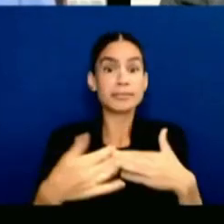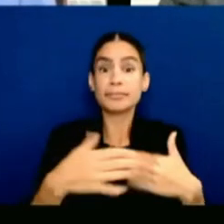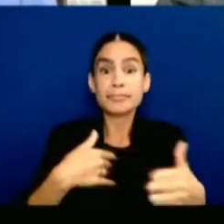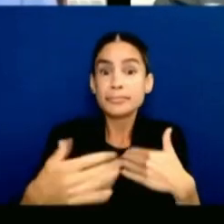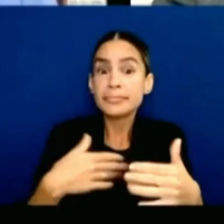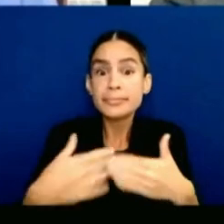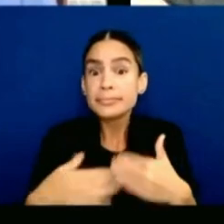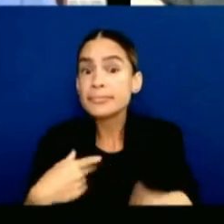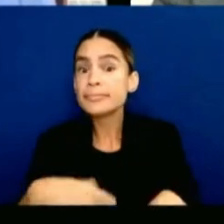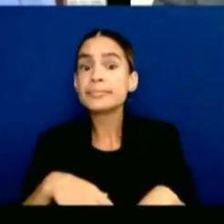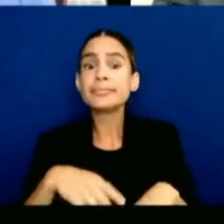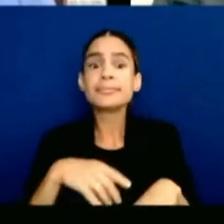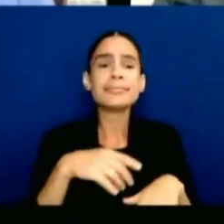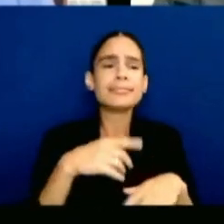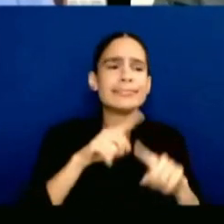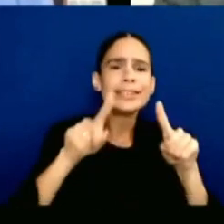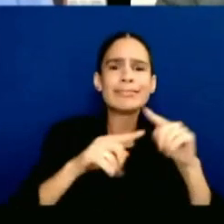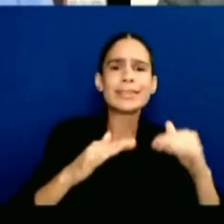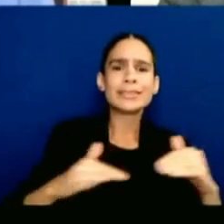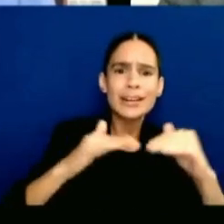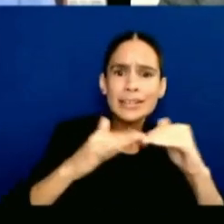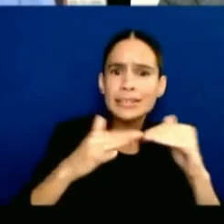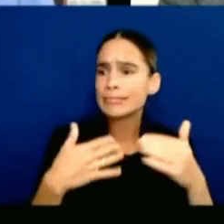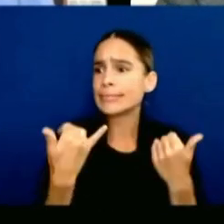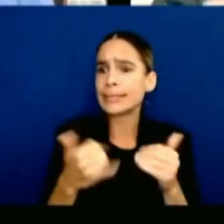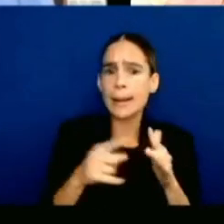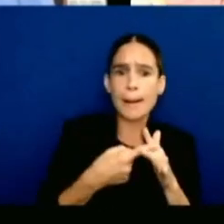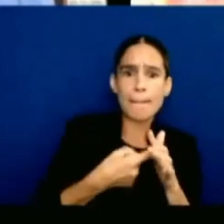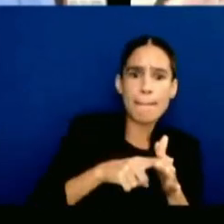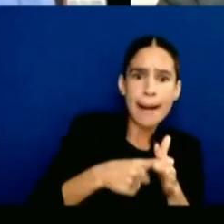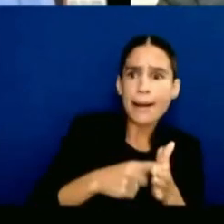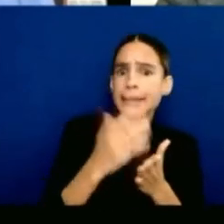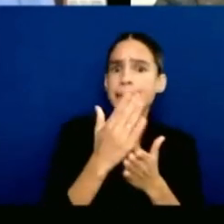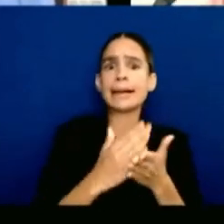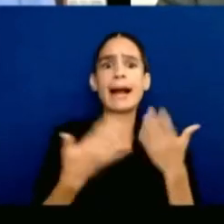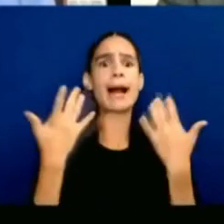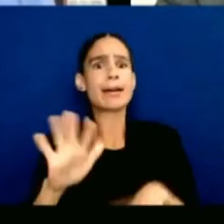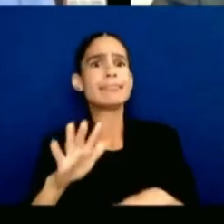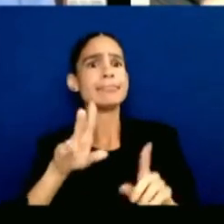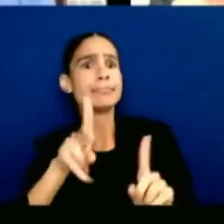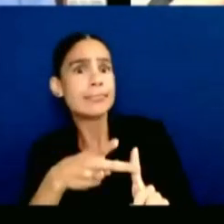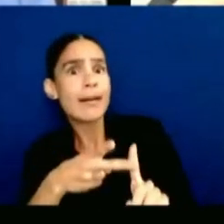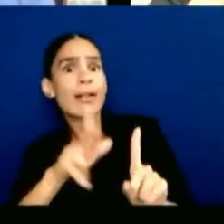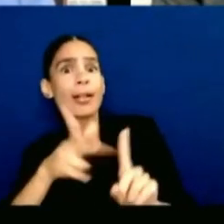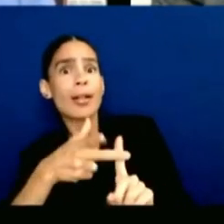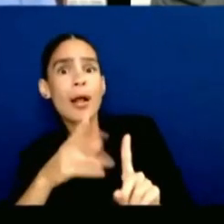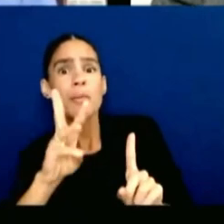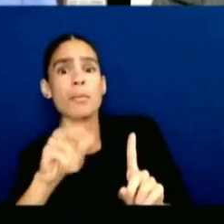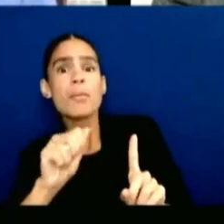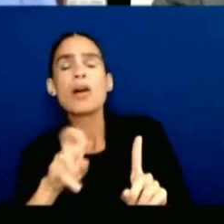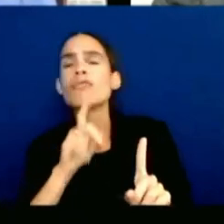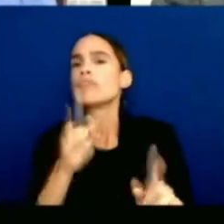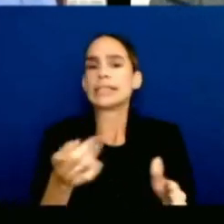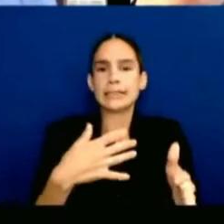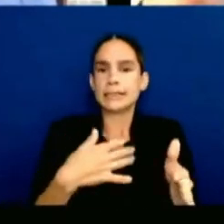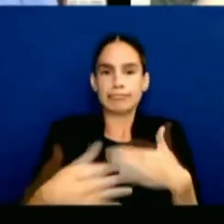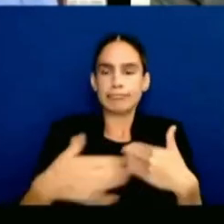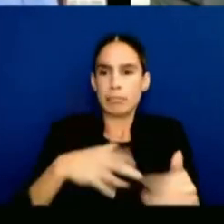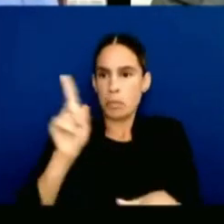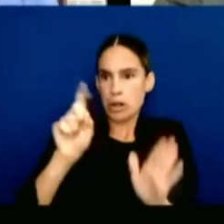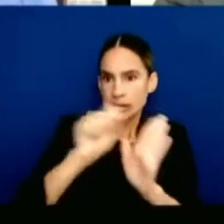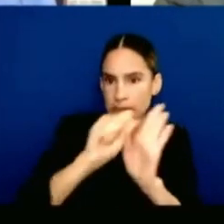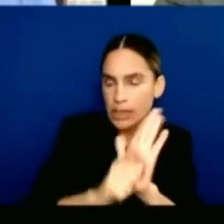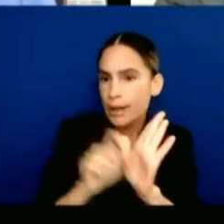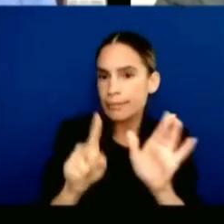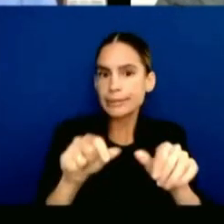at phase one, two, or three. Regardless of where you are, the fundamental concepts, physical distancing, wear